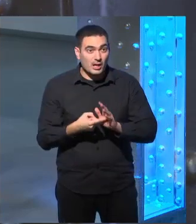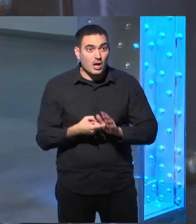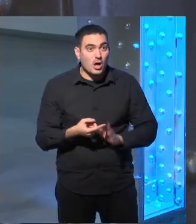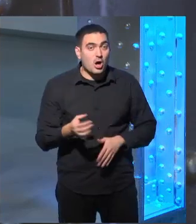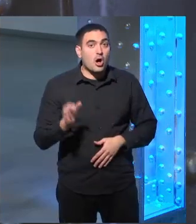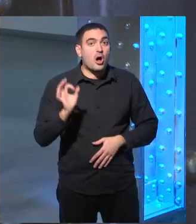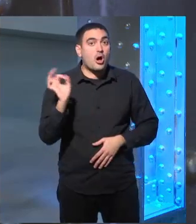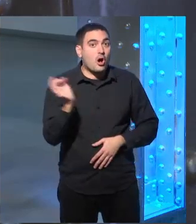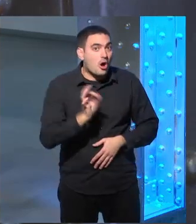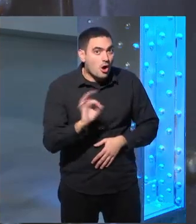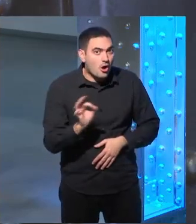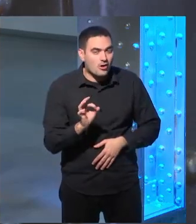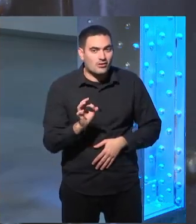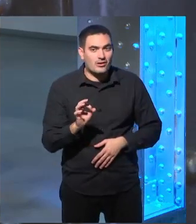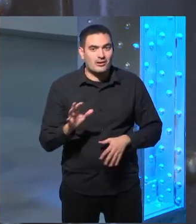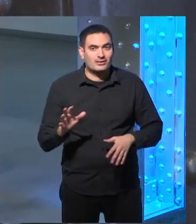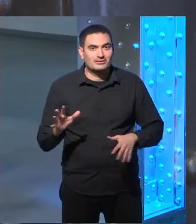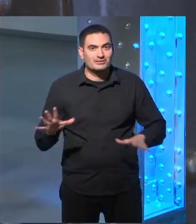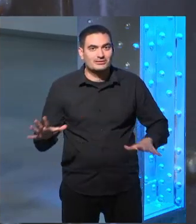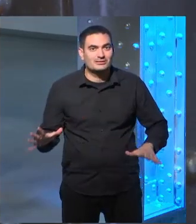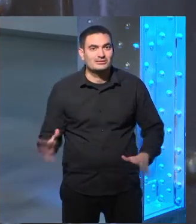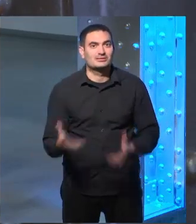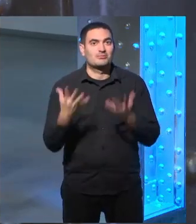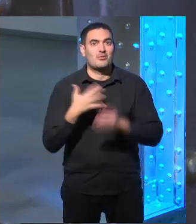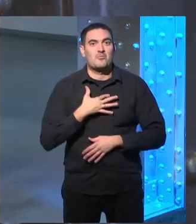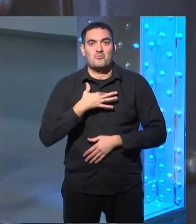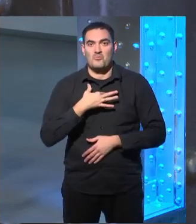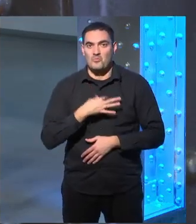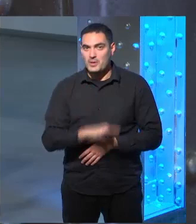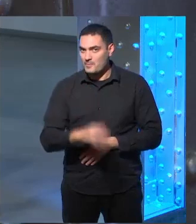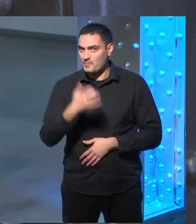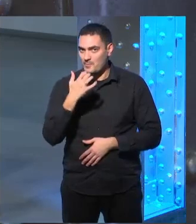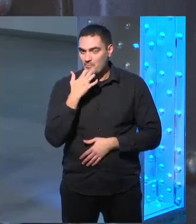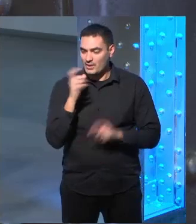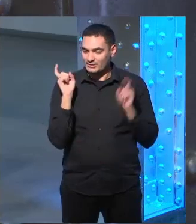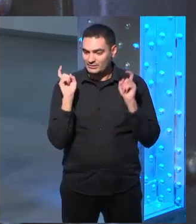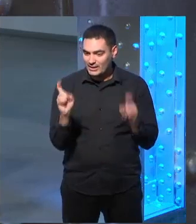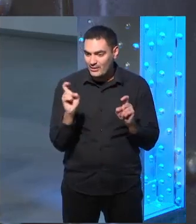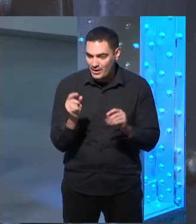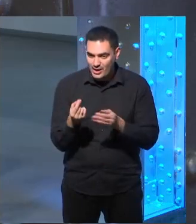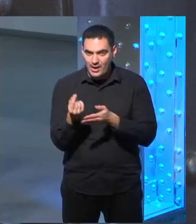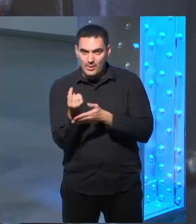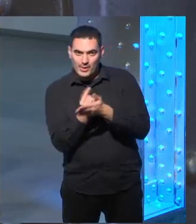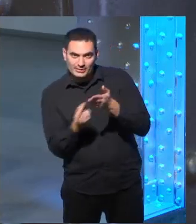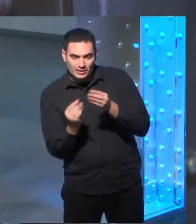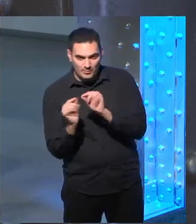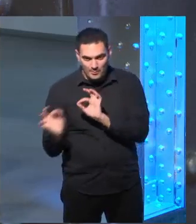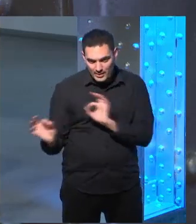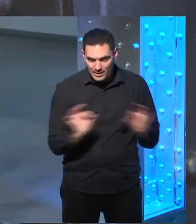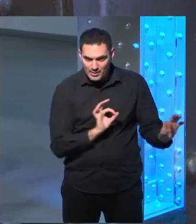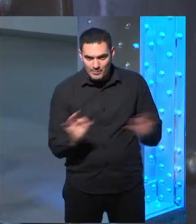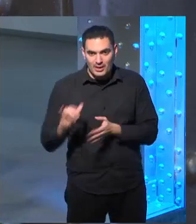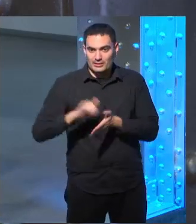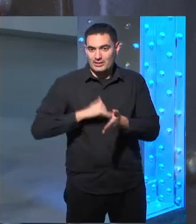to change completely the educational system, or maybe we should refocus the way